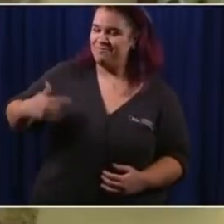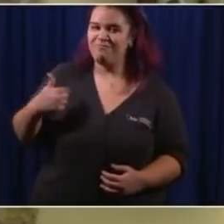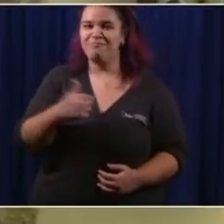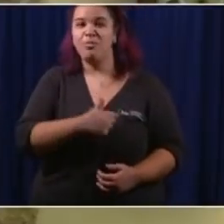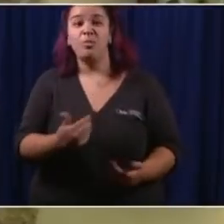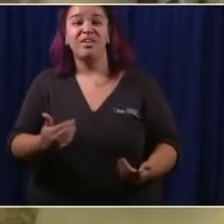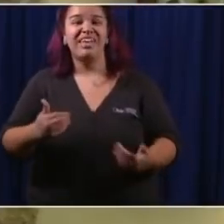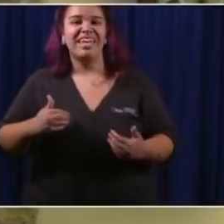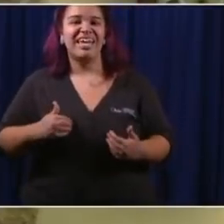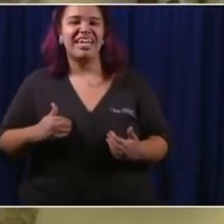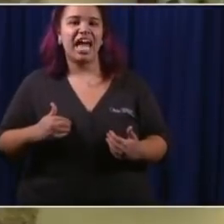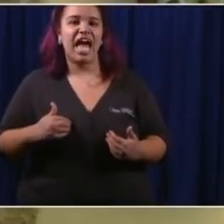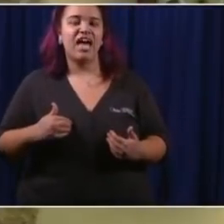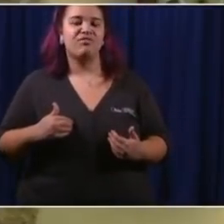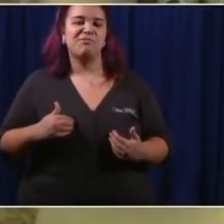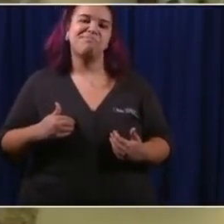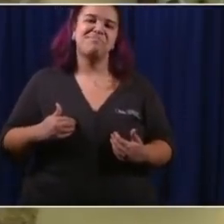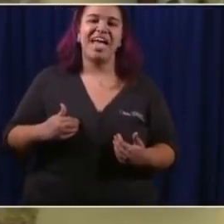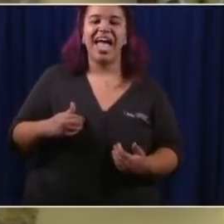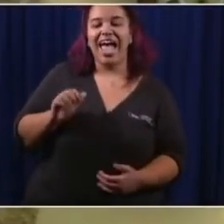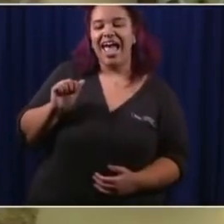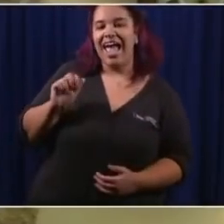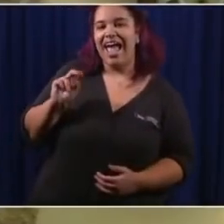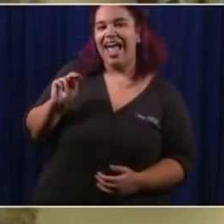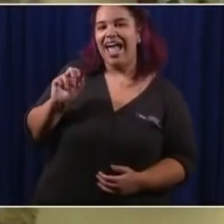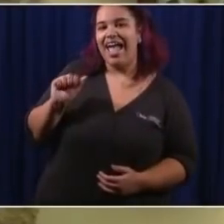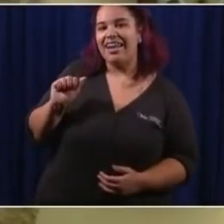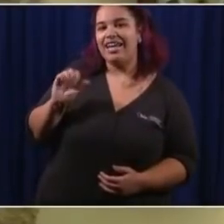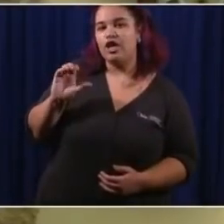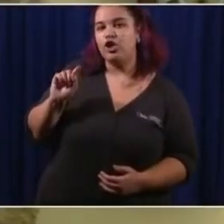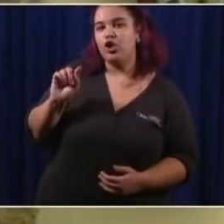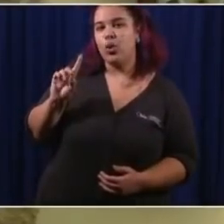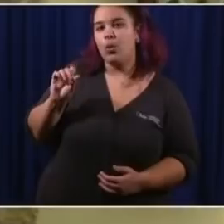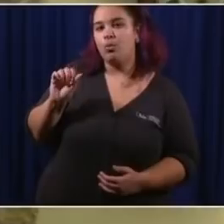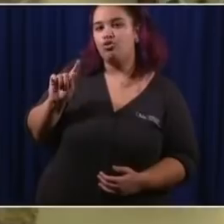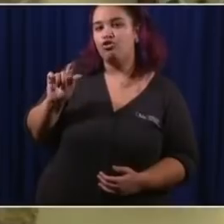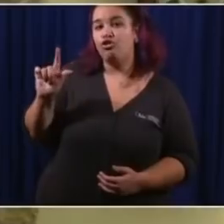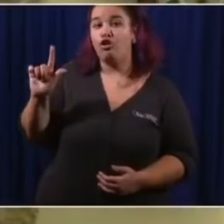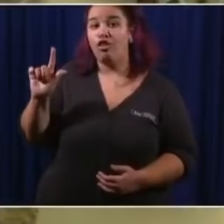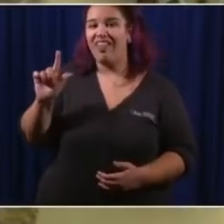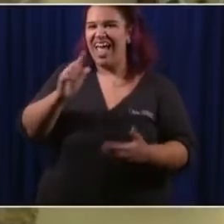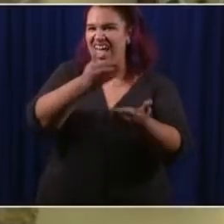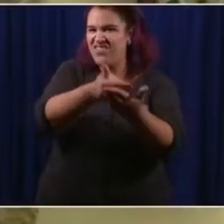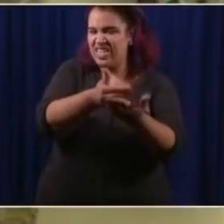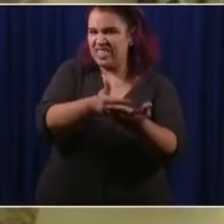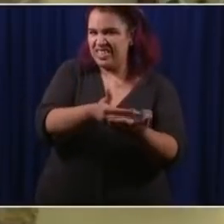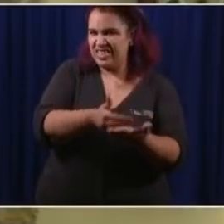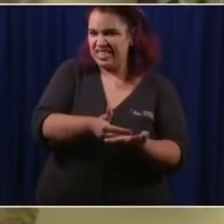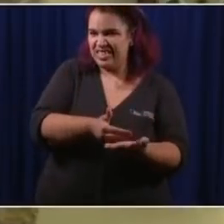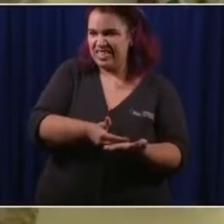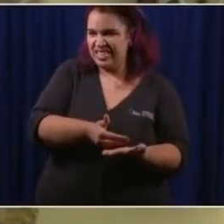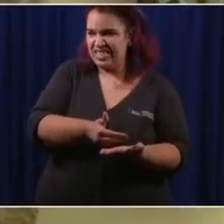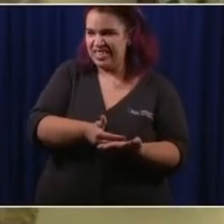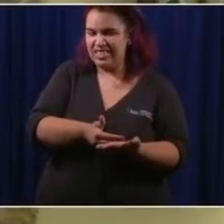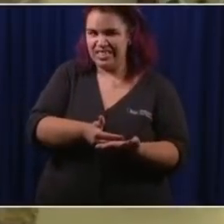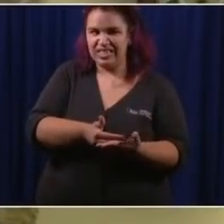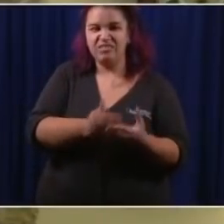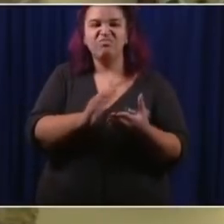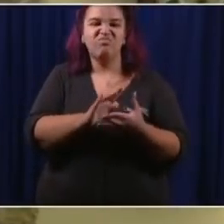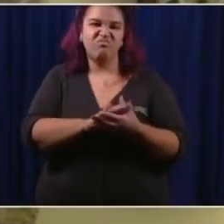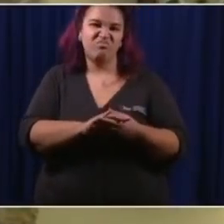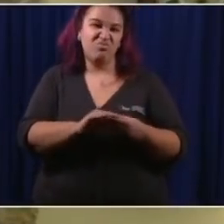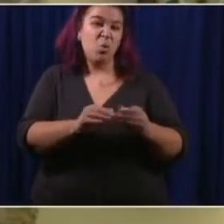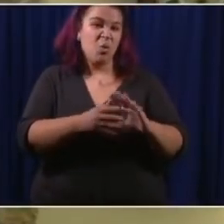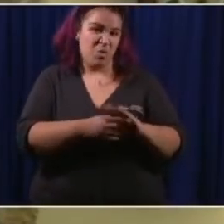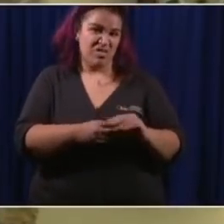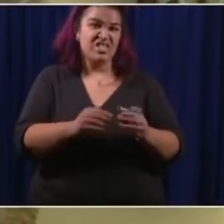the statistics is something we can't yet do. We do know that